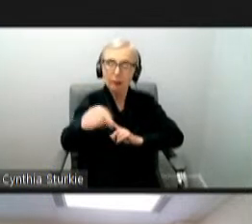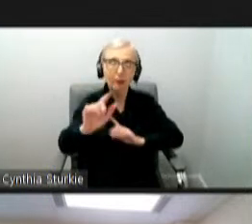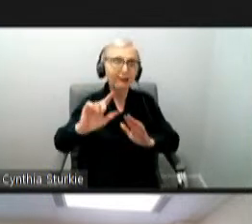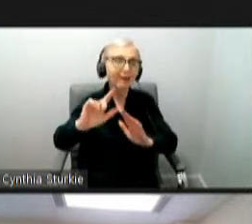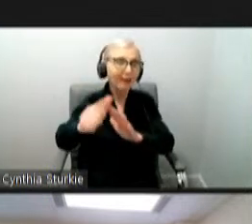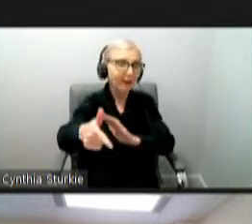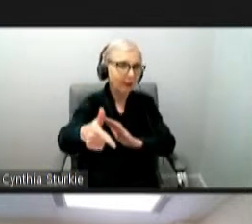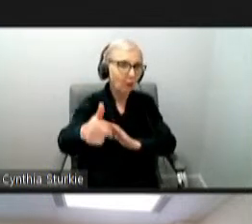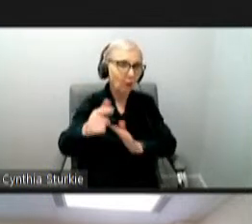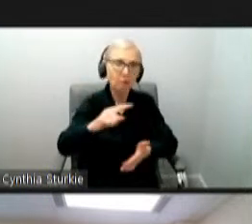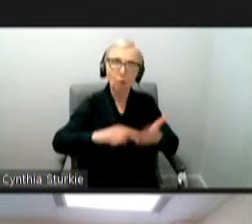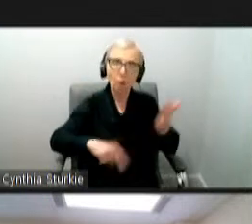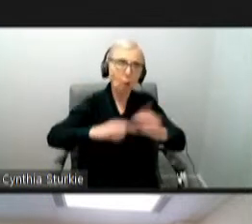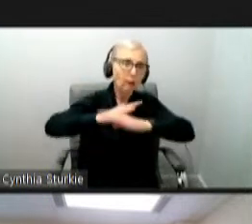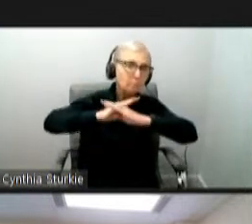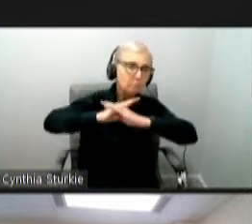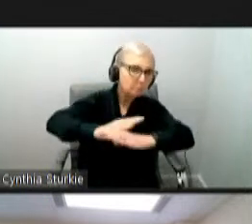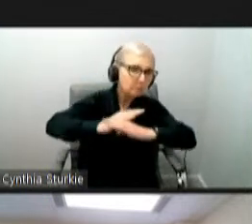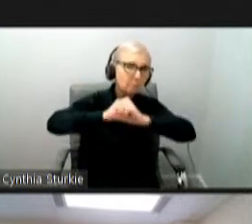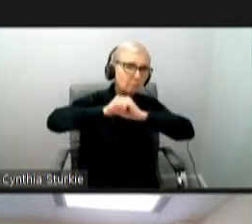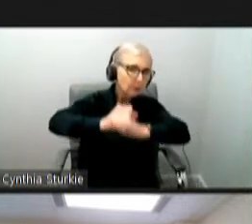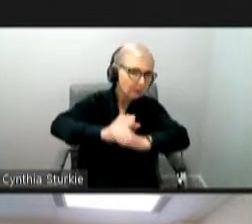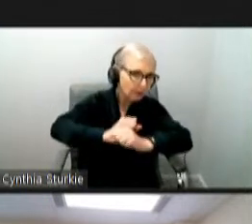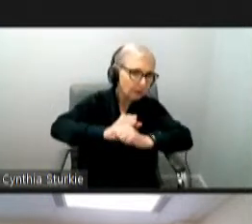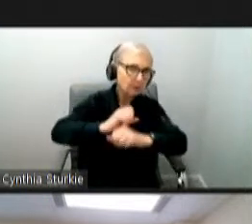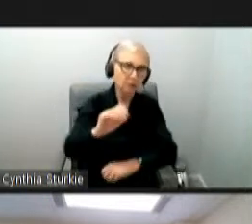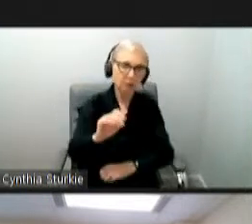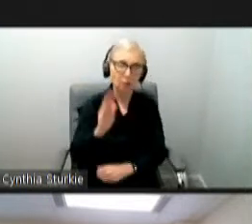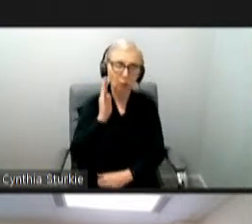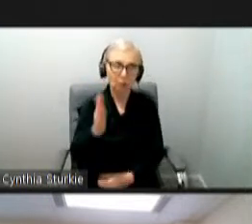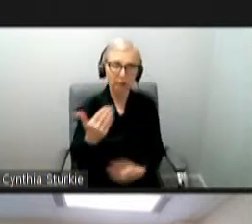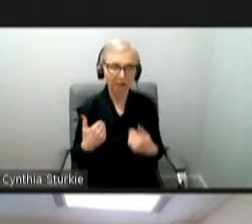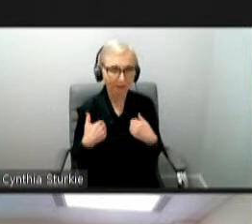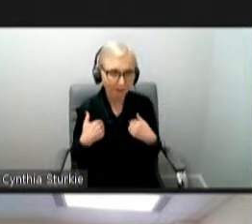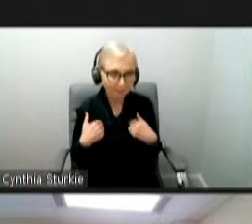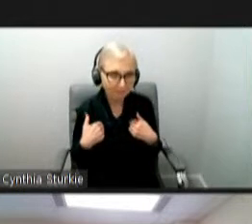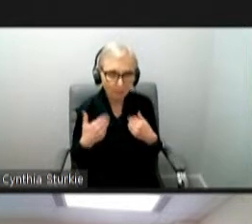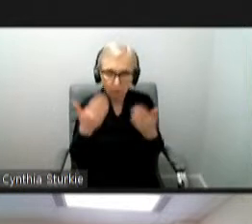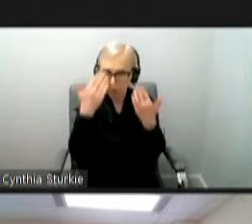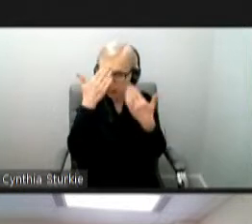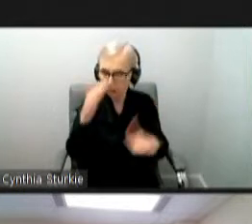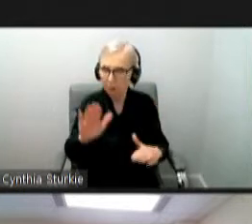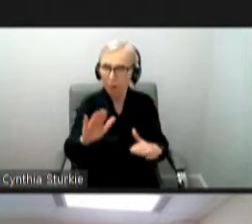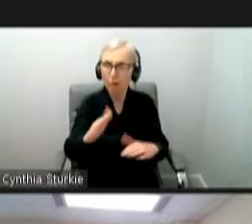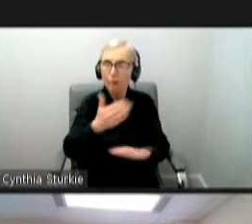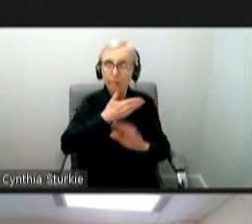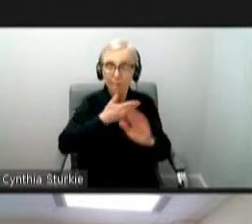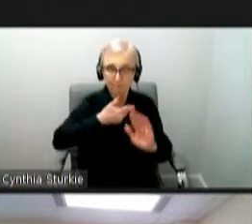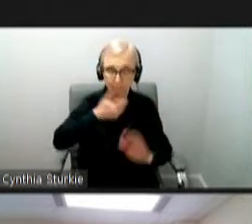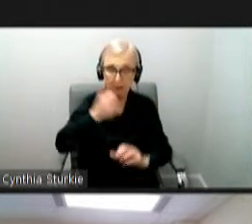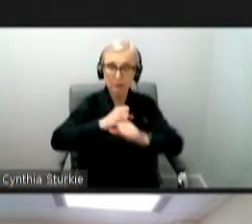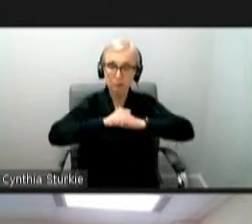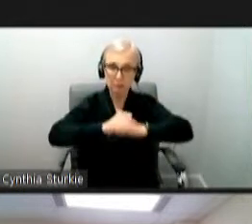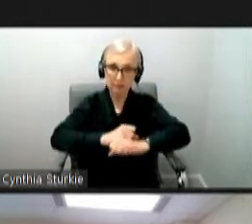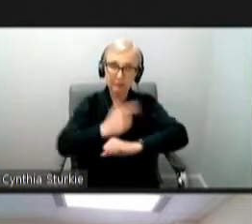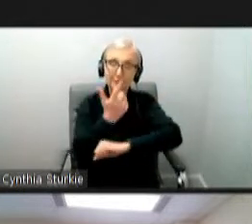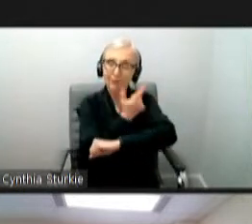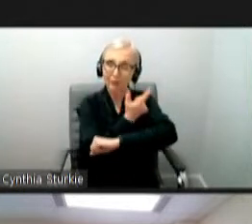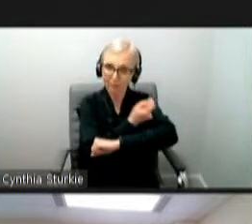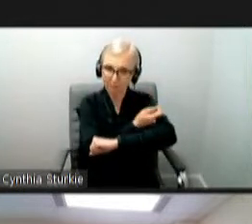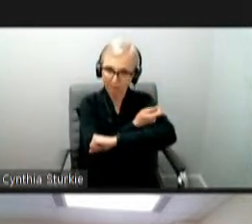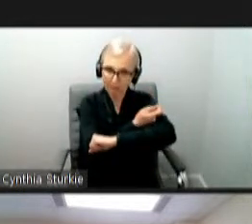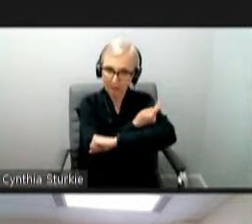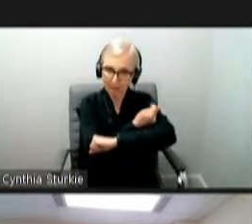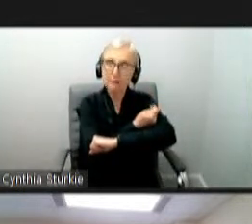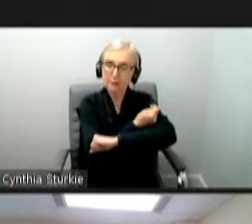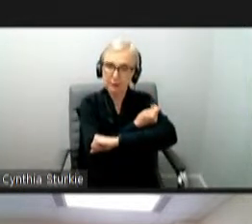level of immunity from a prior infection. So we know that the greatest protection is going to come from vaccination. So